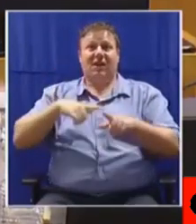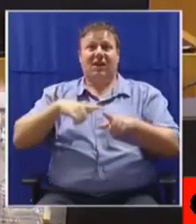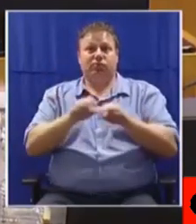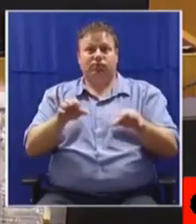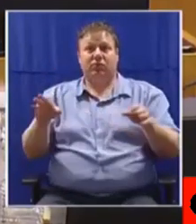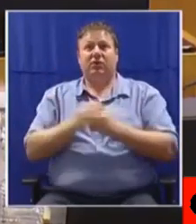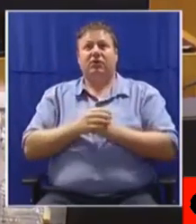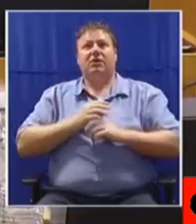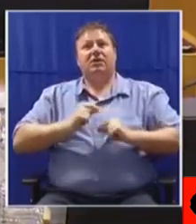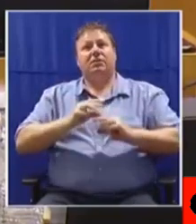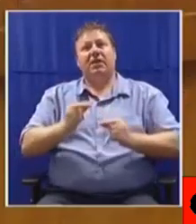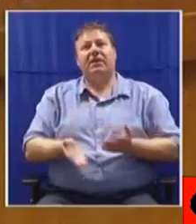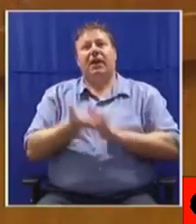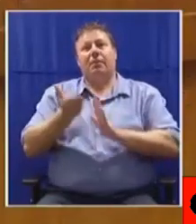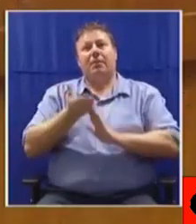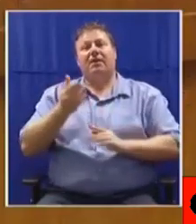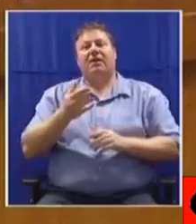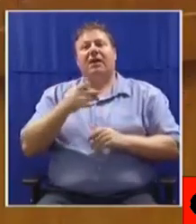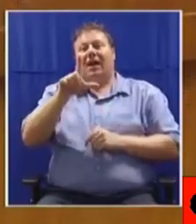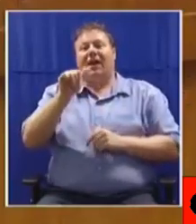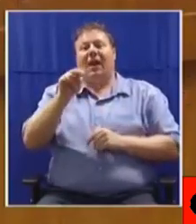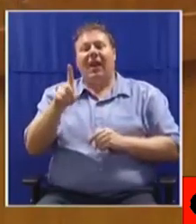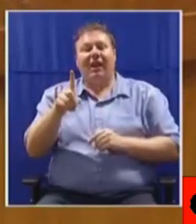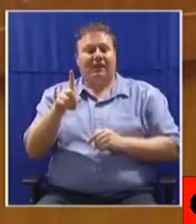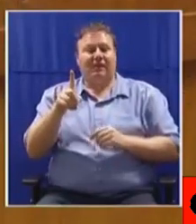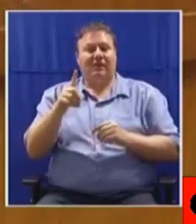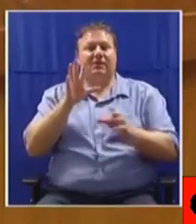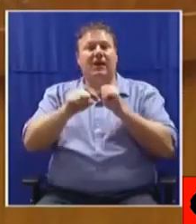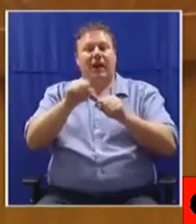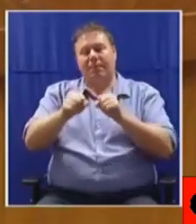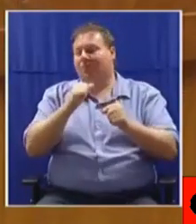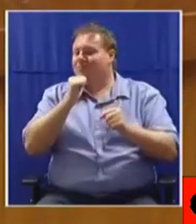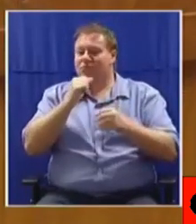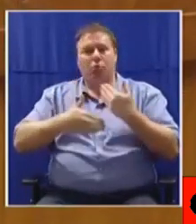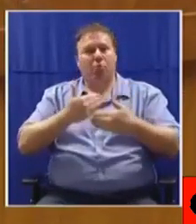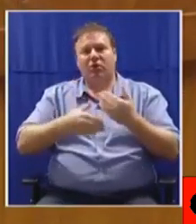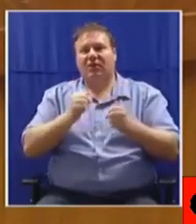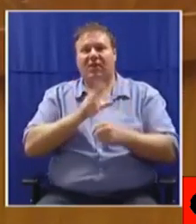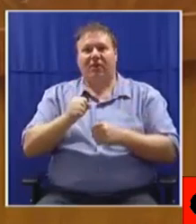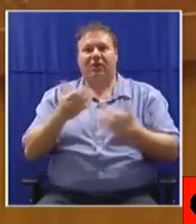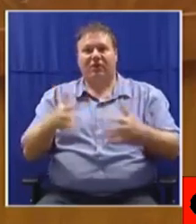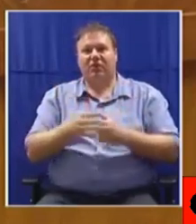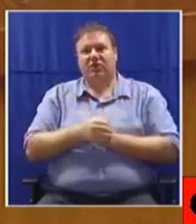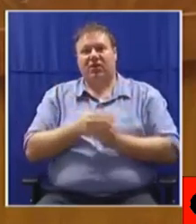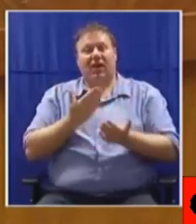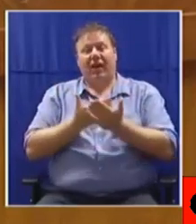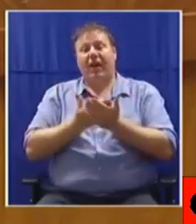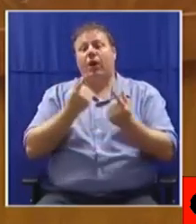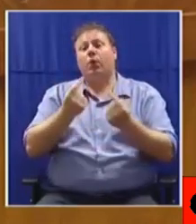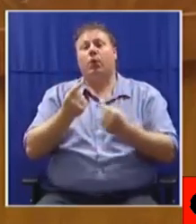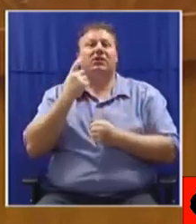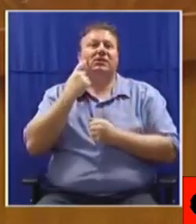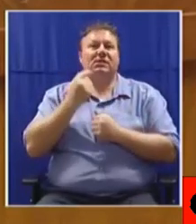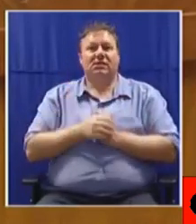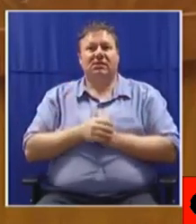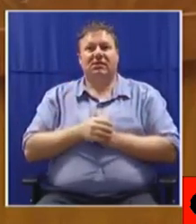up the hundreds of thousands of land claims that remain unprocessed in South Africa. We could do that easily. This